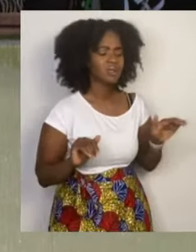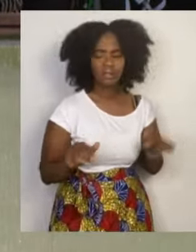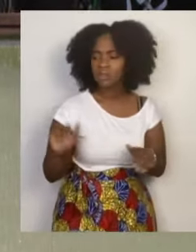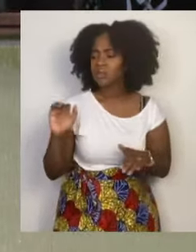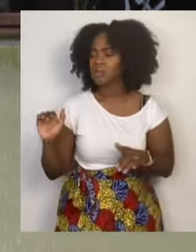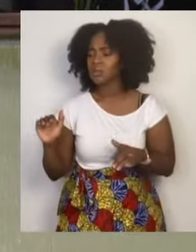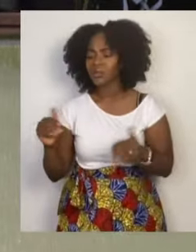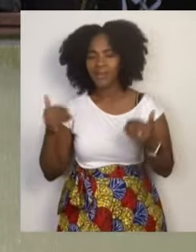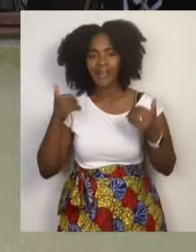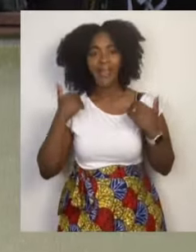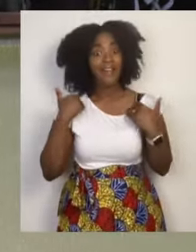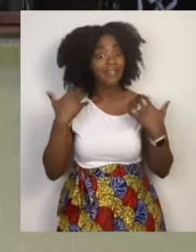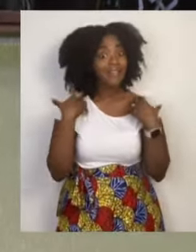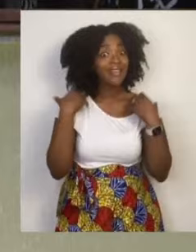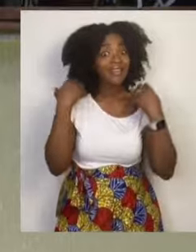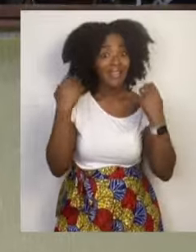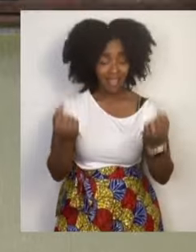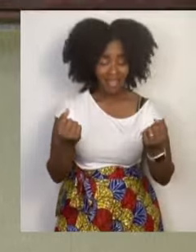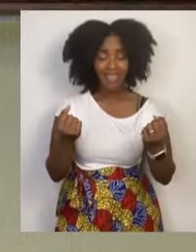healing. There is healing.